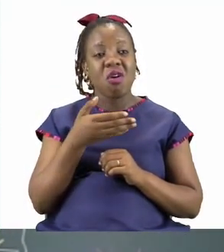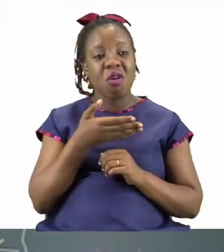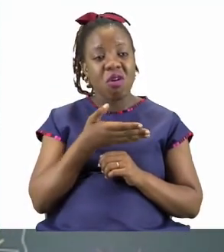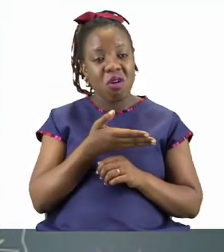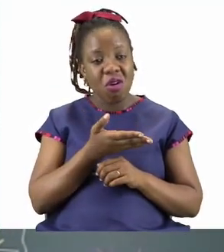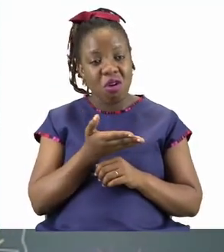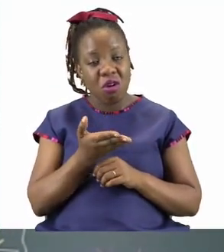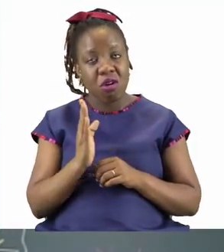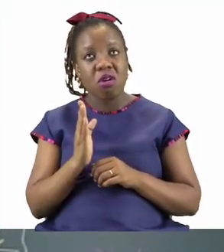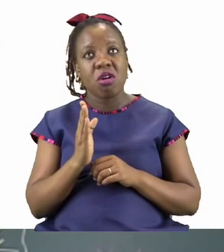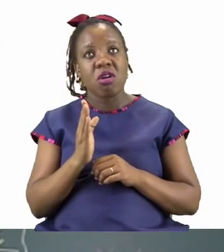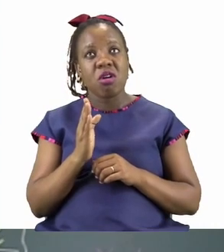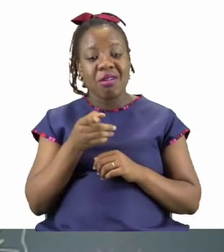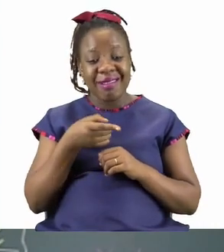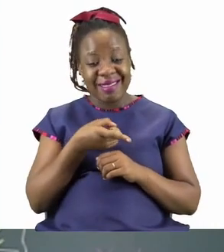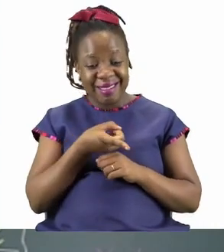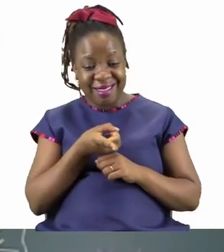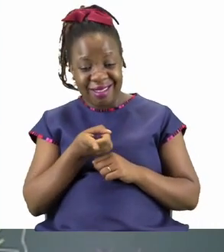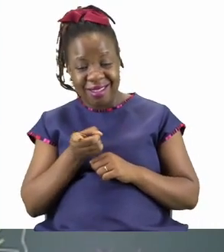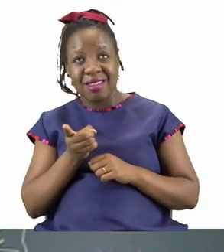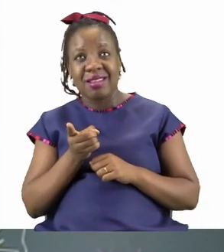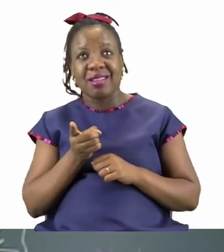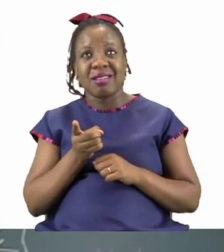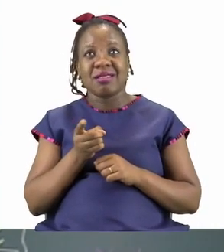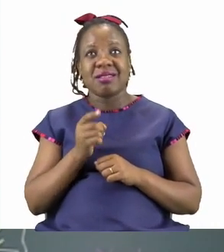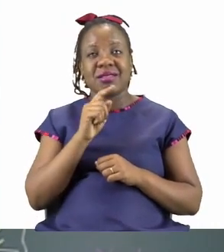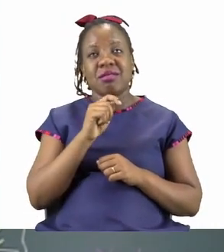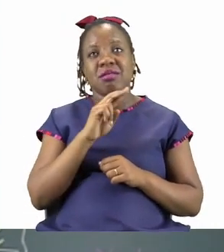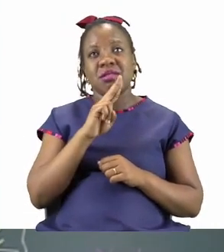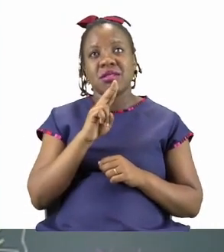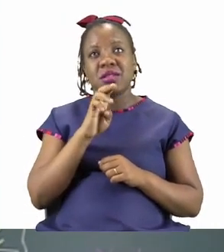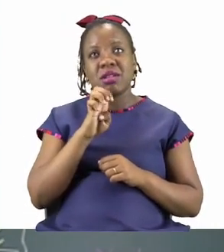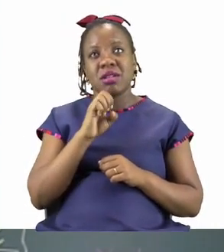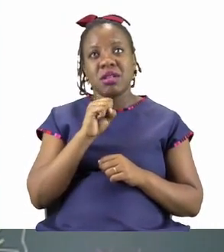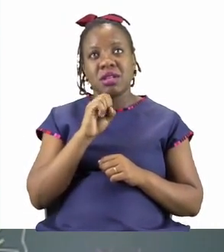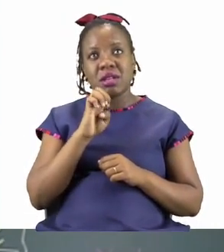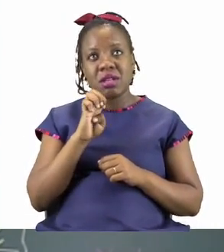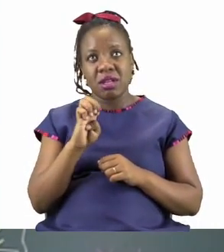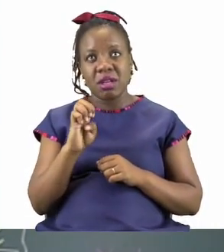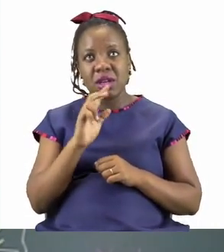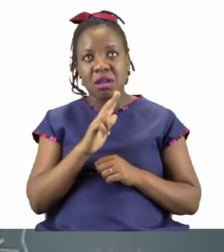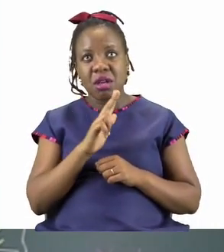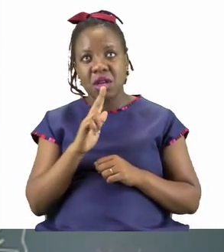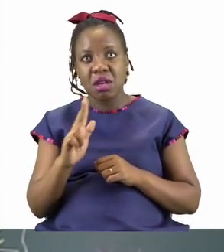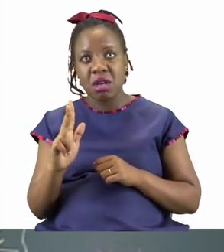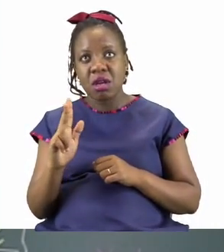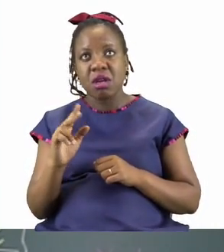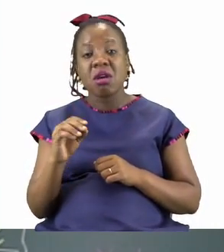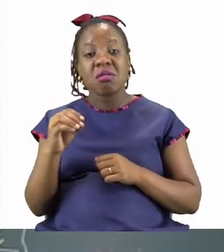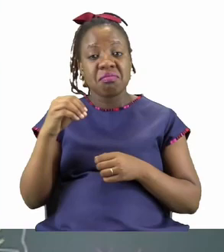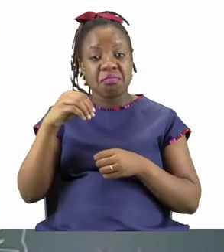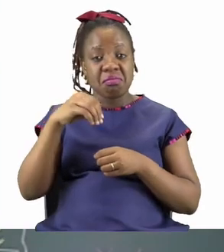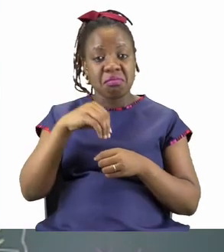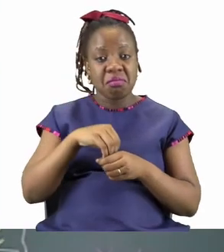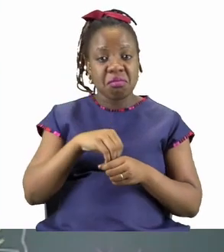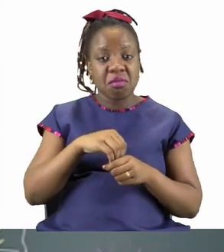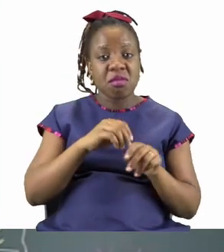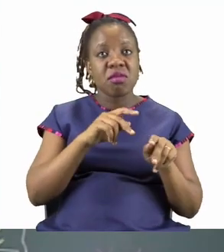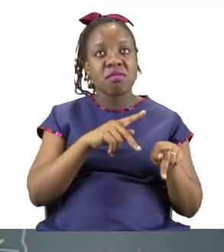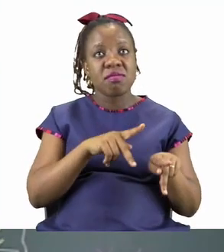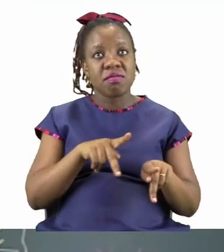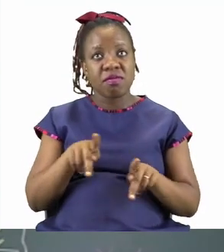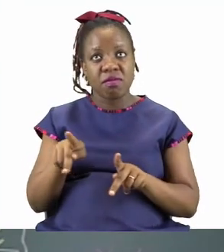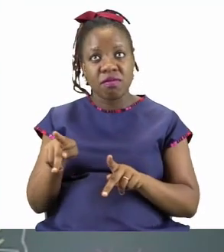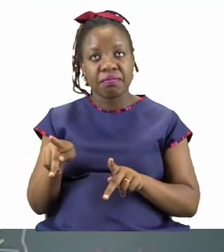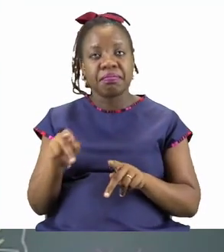the words we have in brackets there are the words that and these. Now let's quickly try